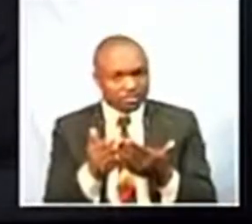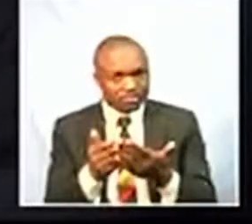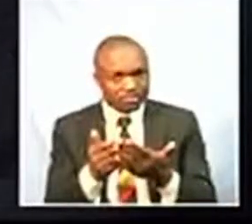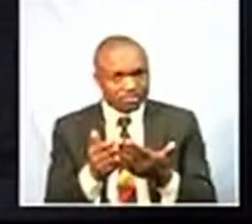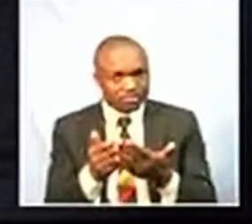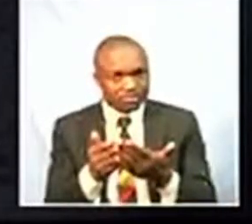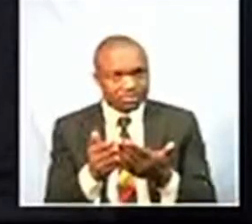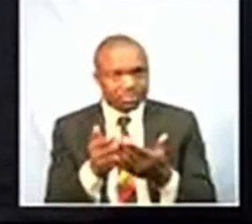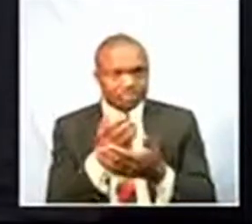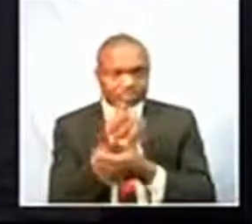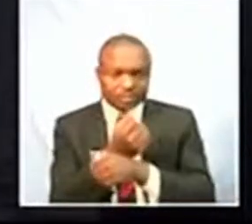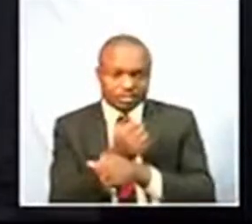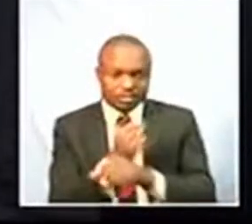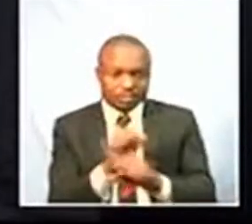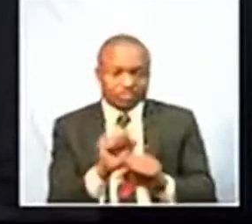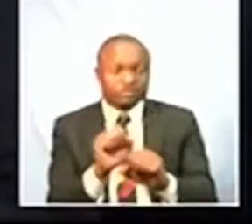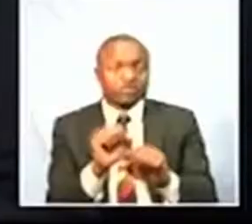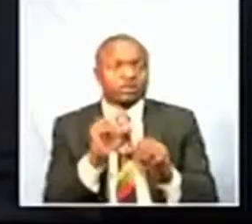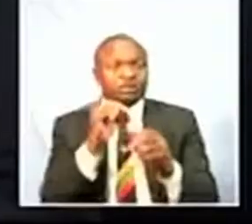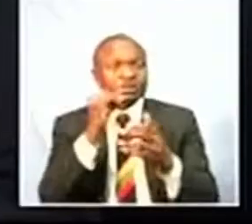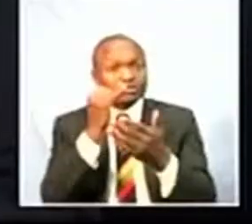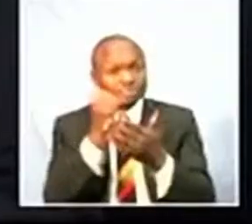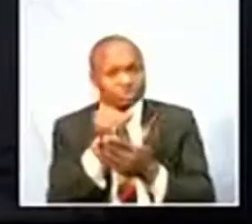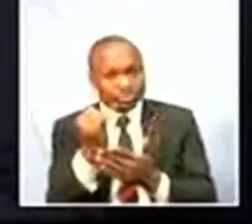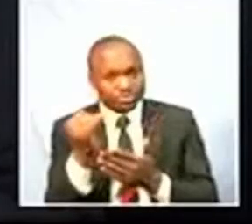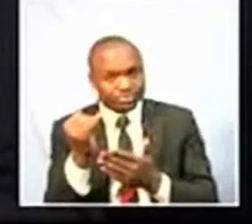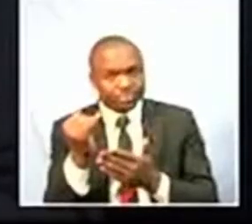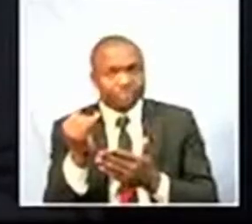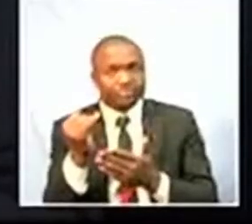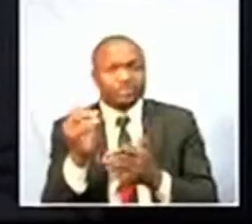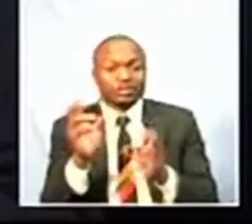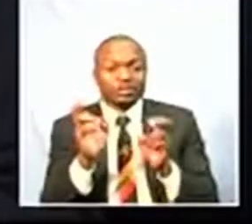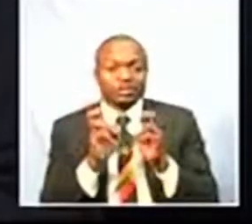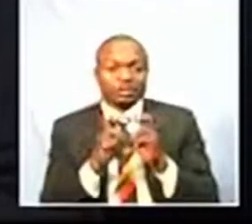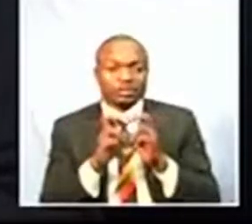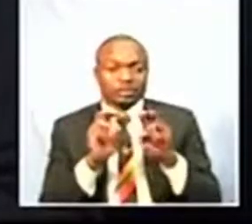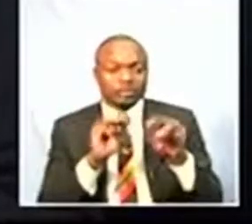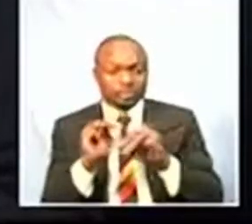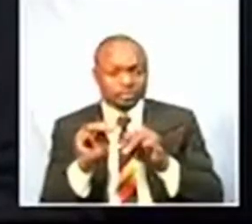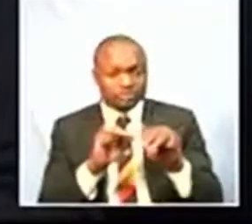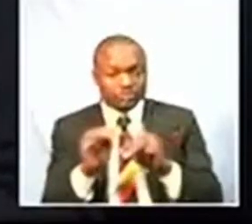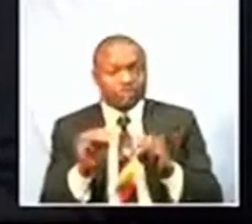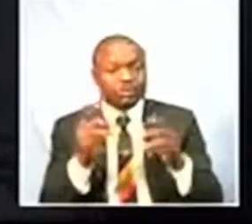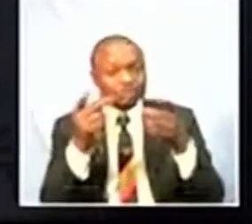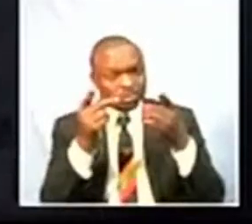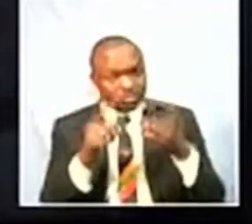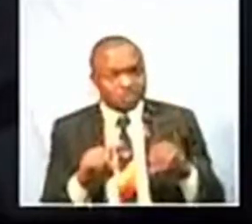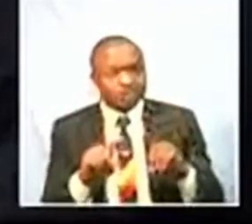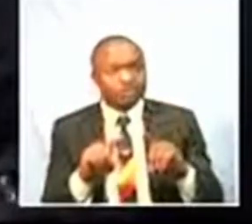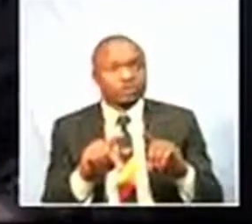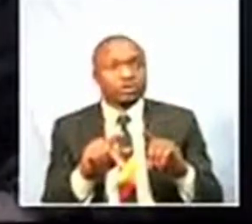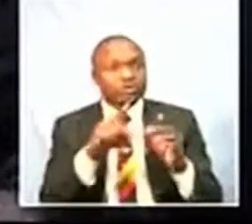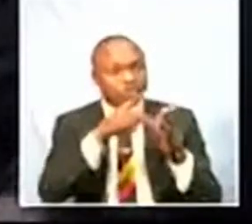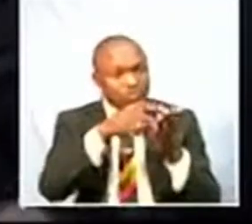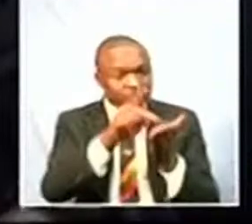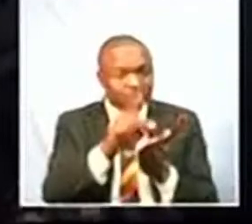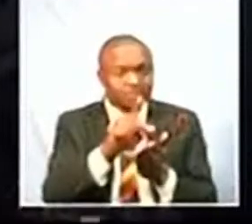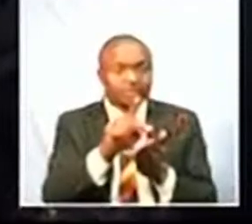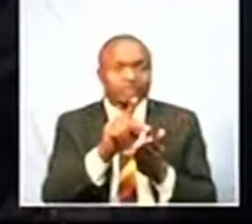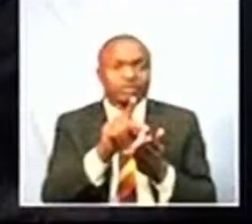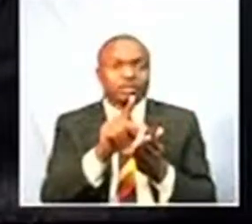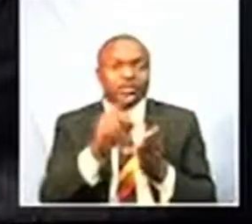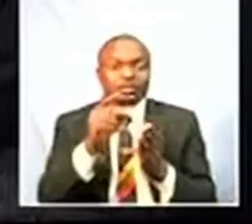with the issue of contract management when you pay